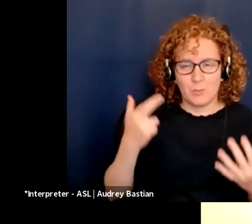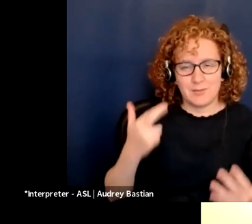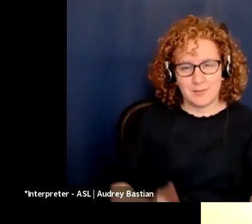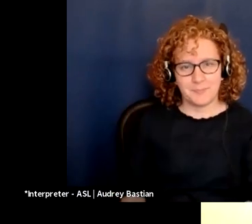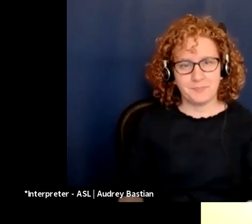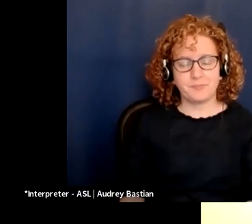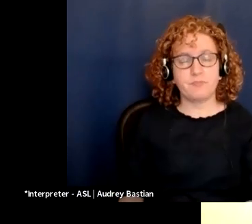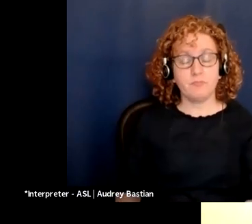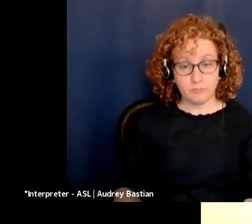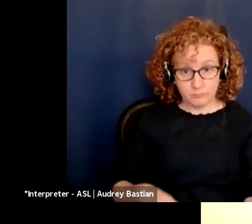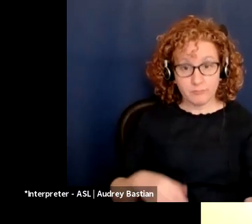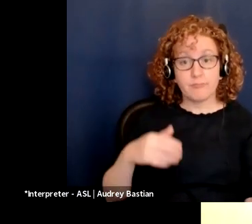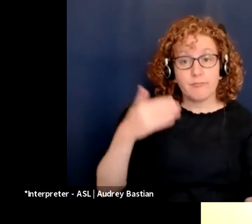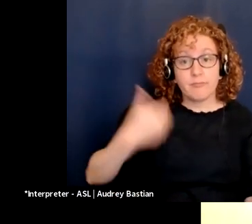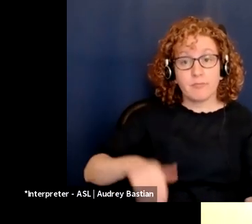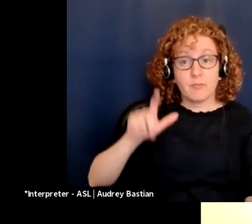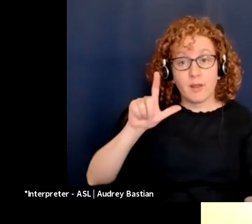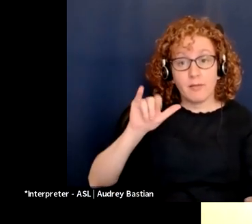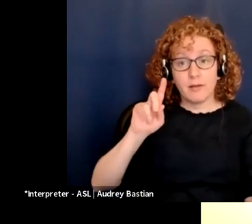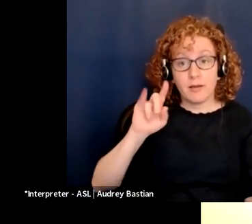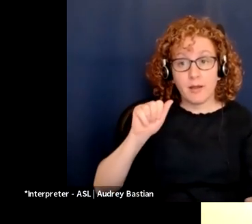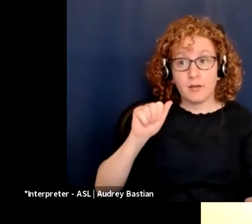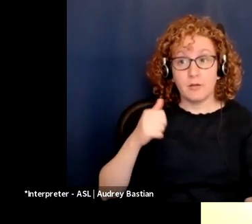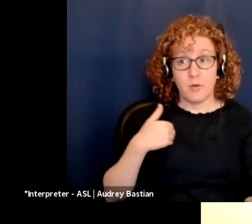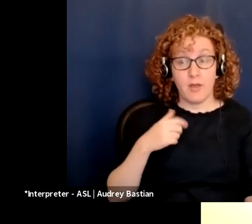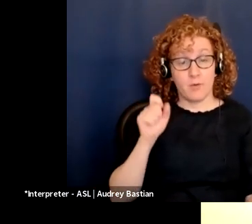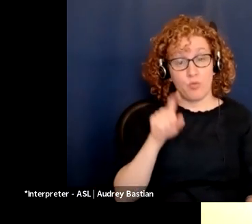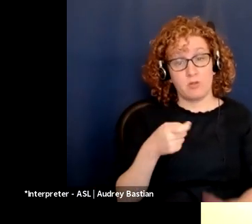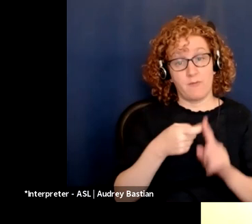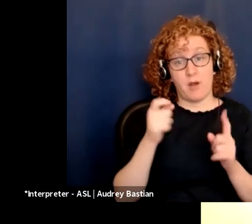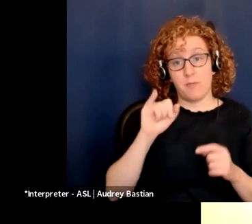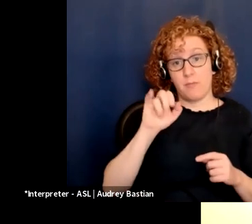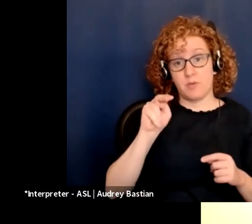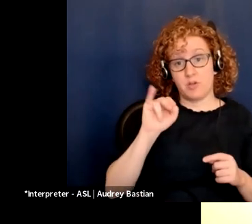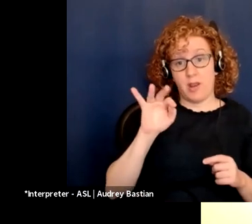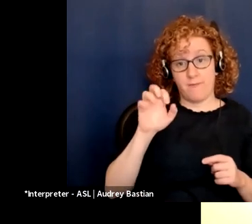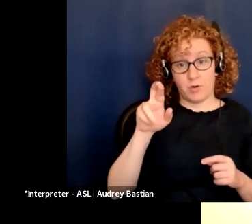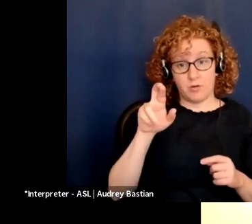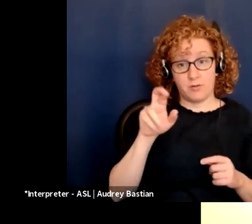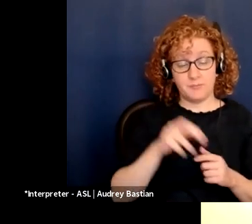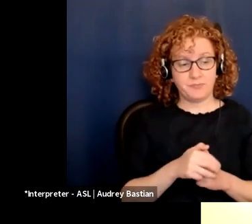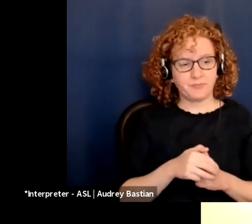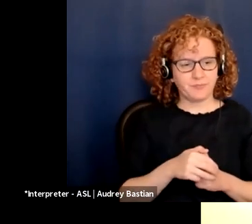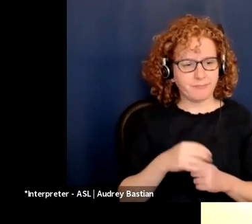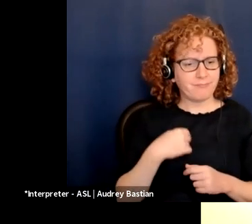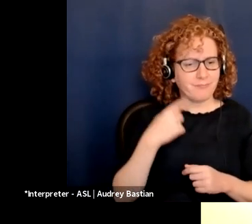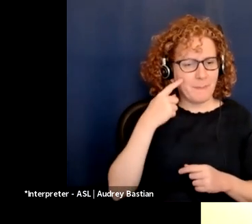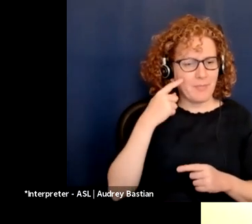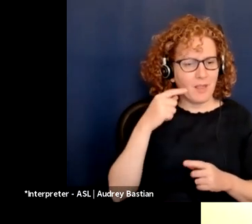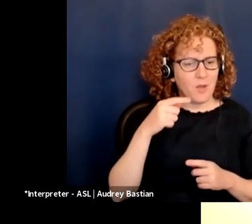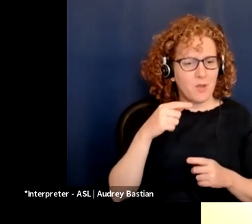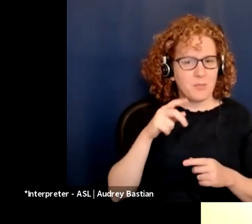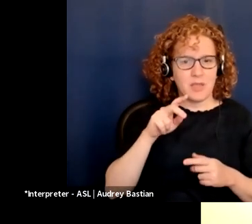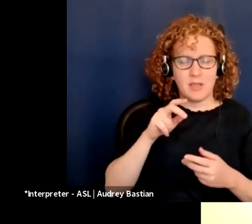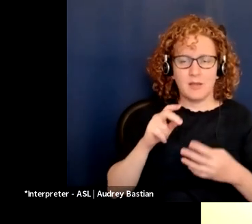This is Lydia. We have a question from Jennifer. And I think this will be our